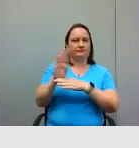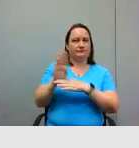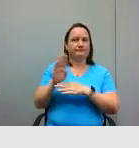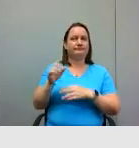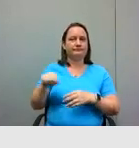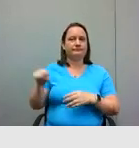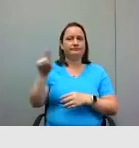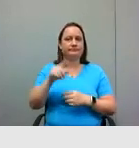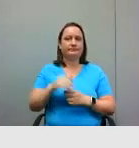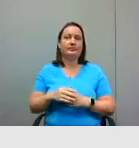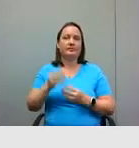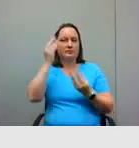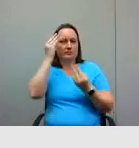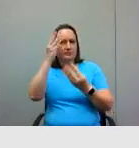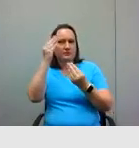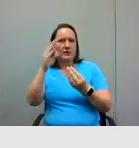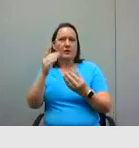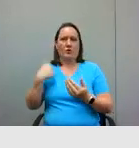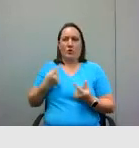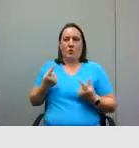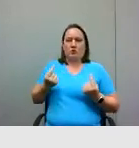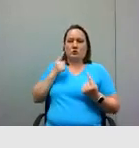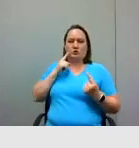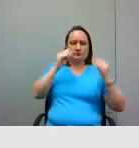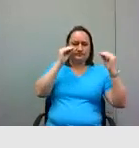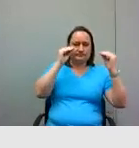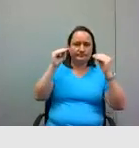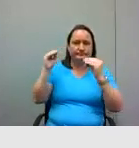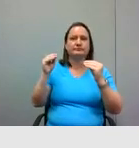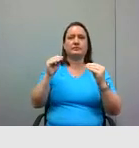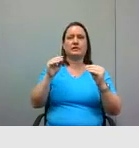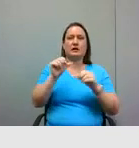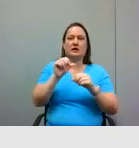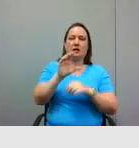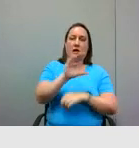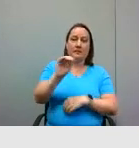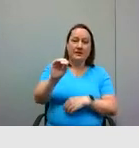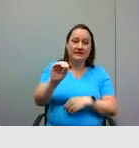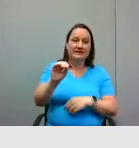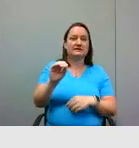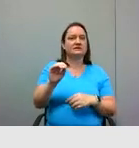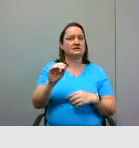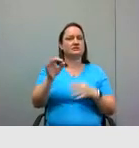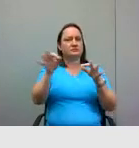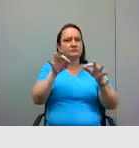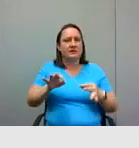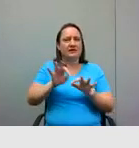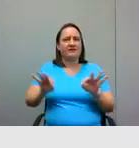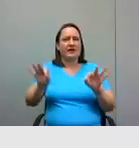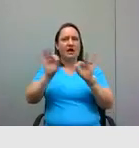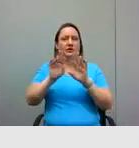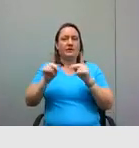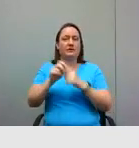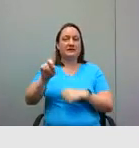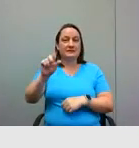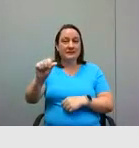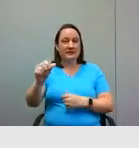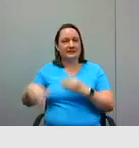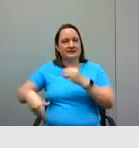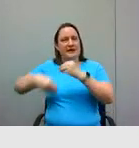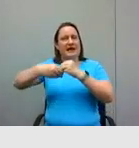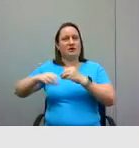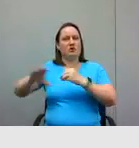you about efforts to educate employers about the value Virginians with disabilities bring to the workforce. And